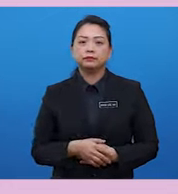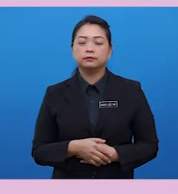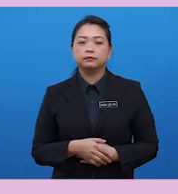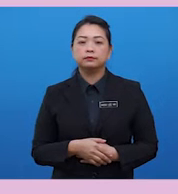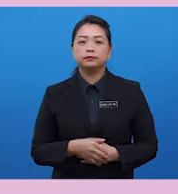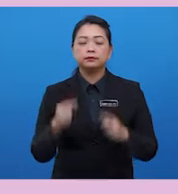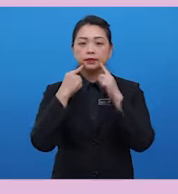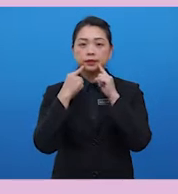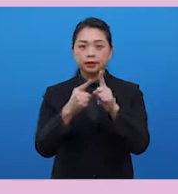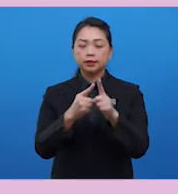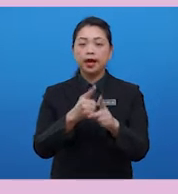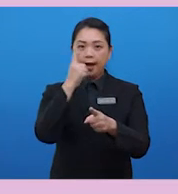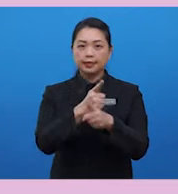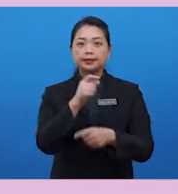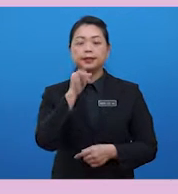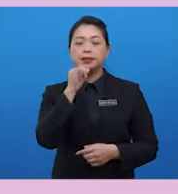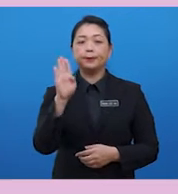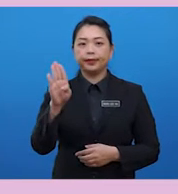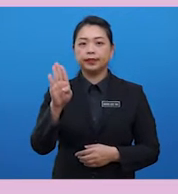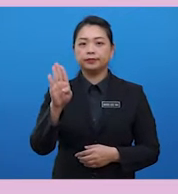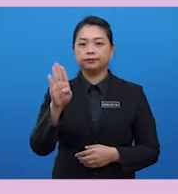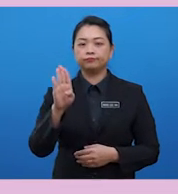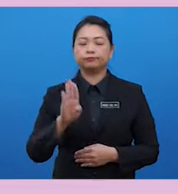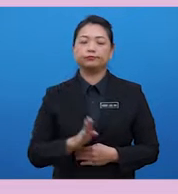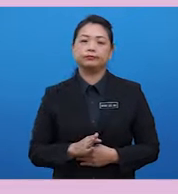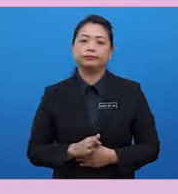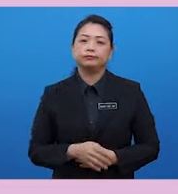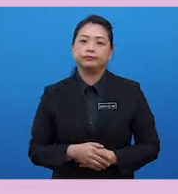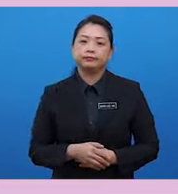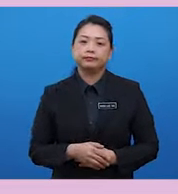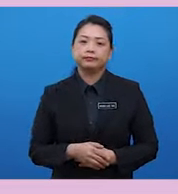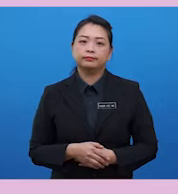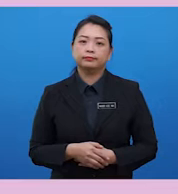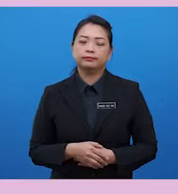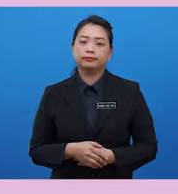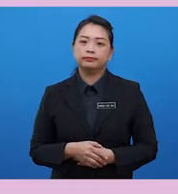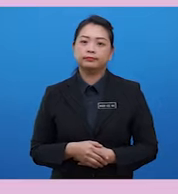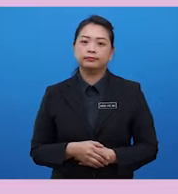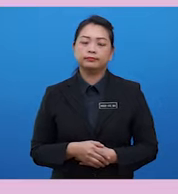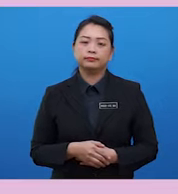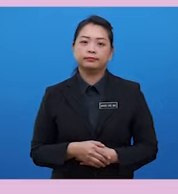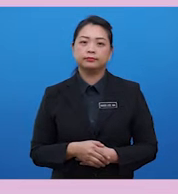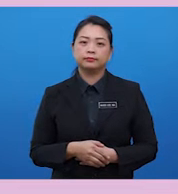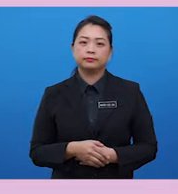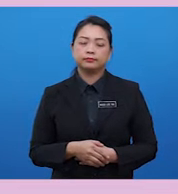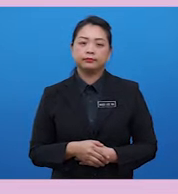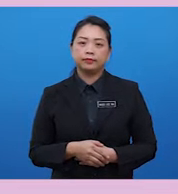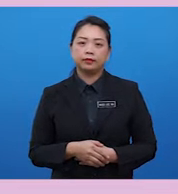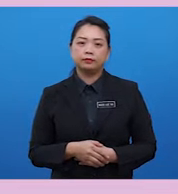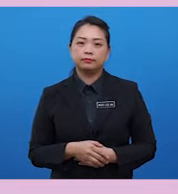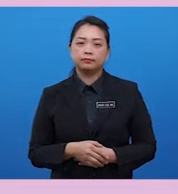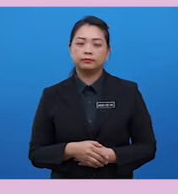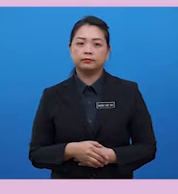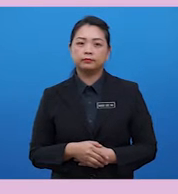Yes, the correct answer is B, to report to Cyber 999 through email or SMS or